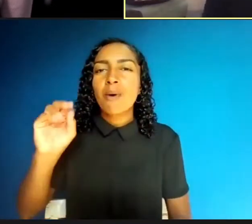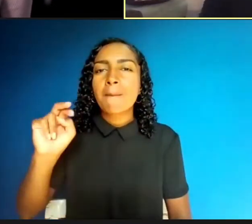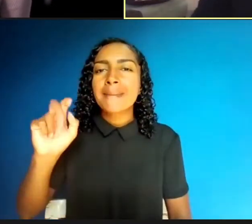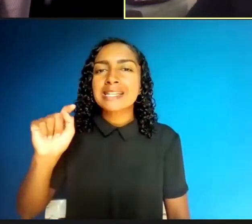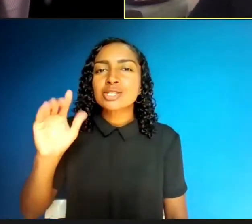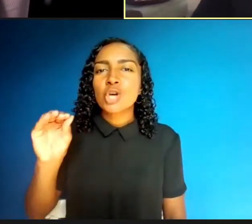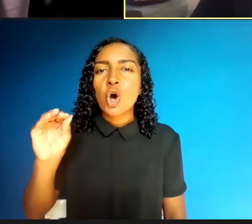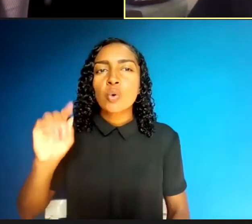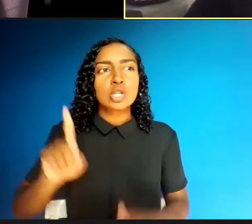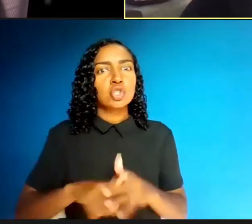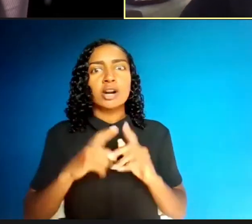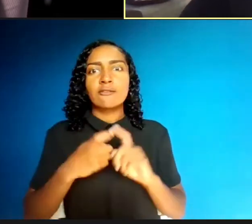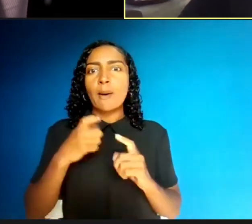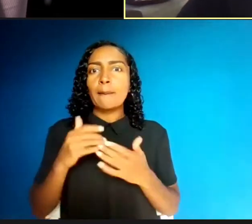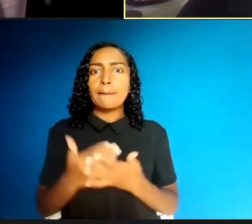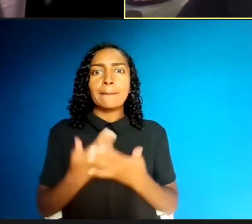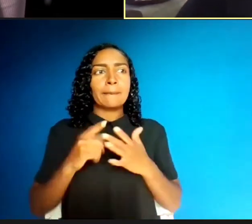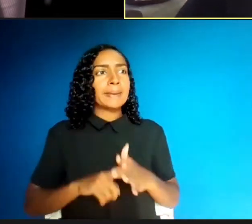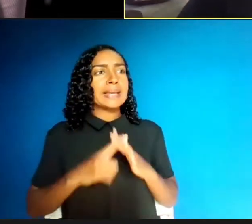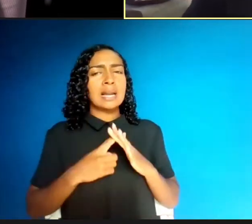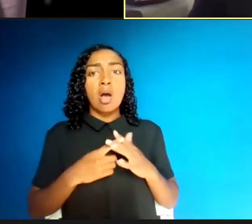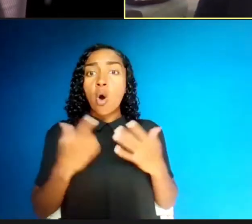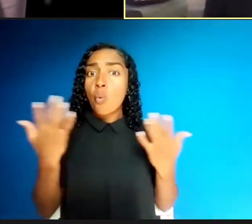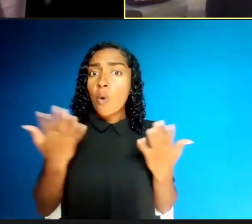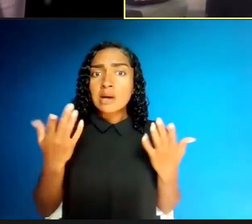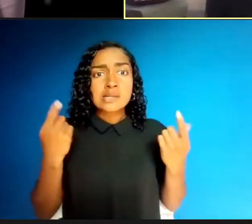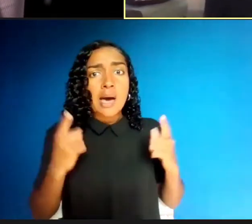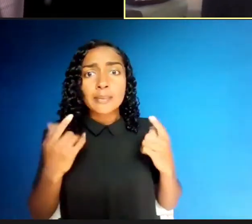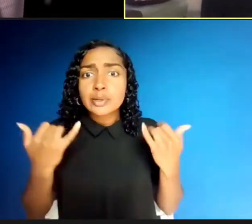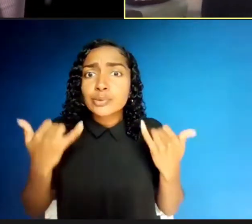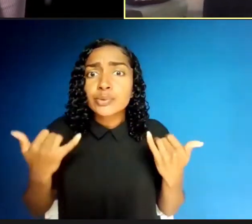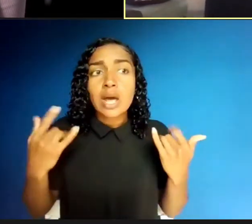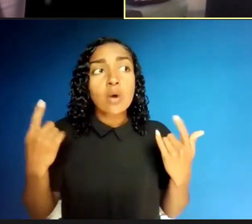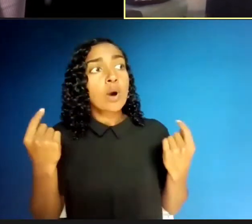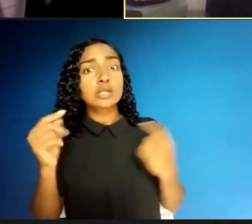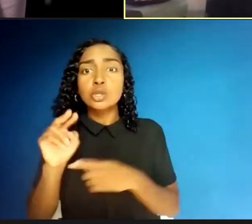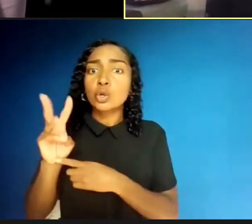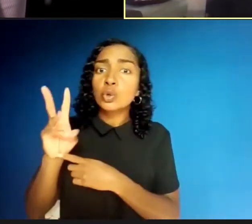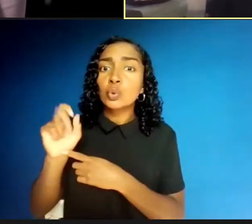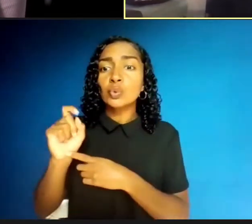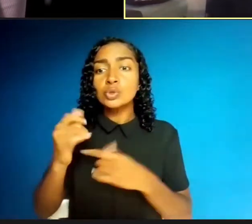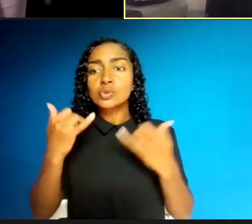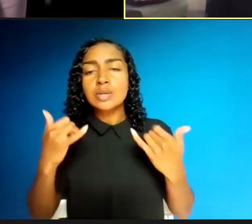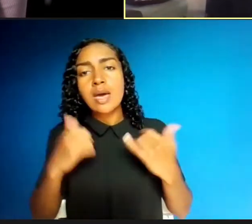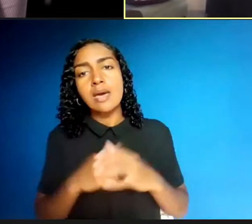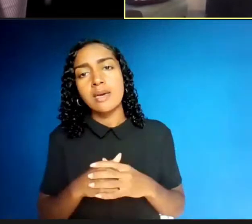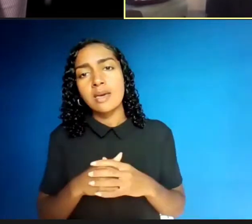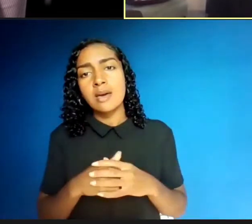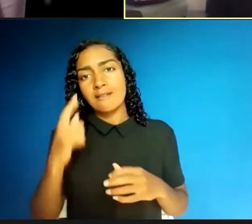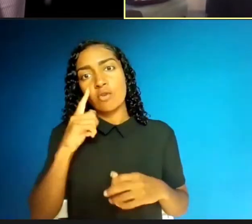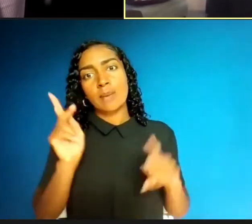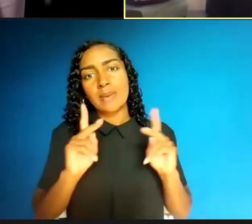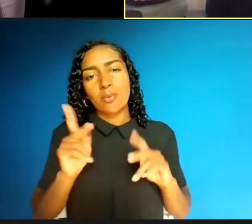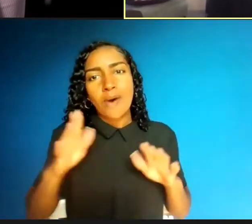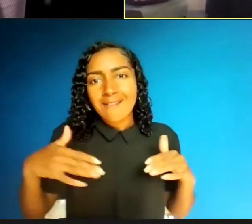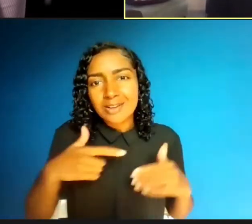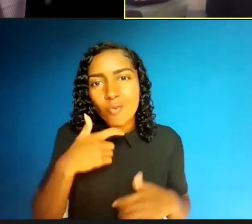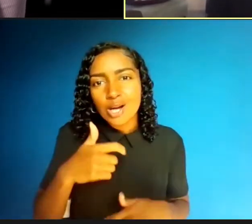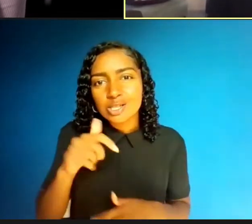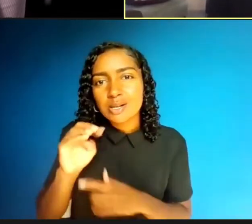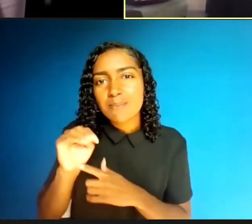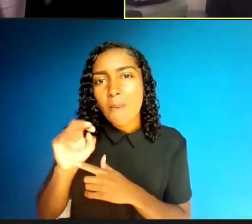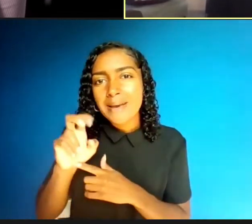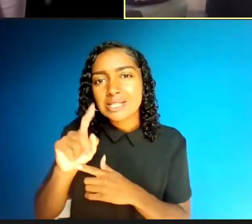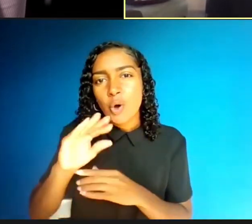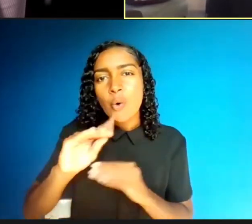like what's going on today? You know, like what is the news today? For people who haven't seen Memento, it's about a guy with